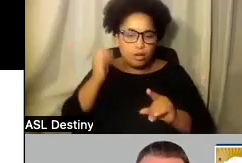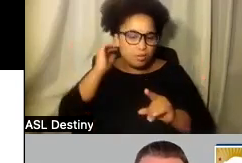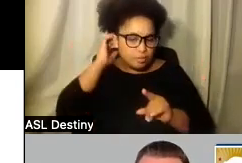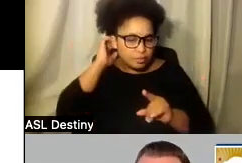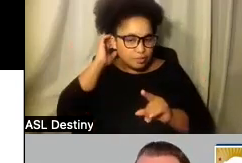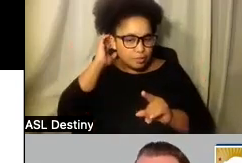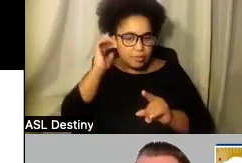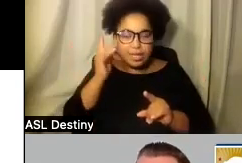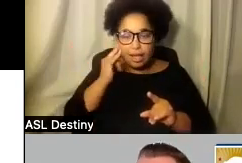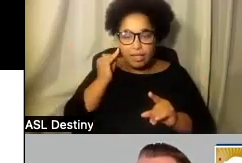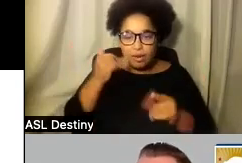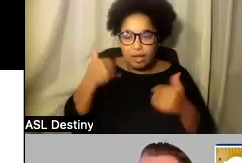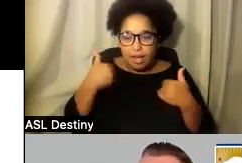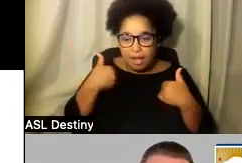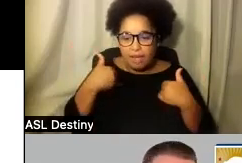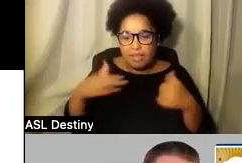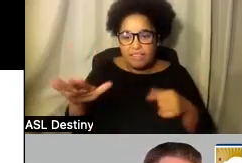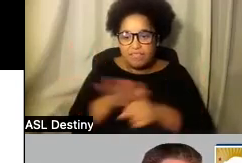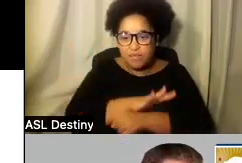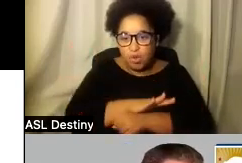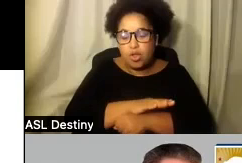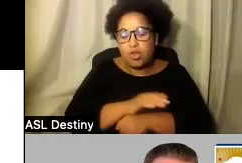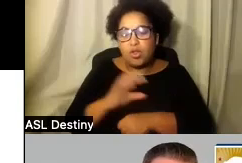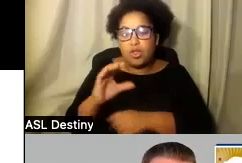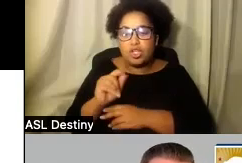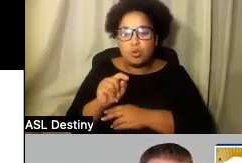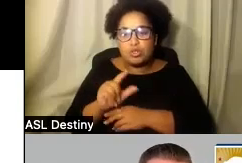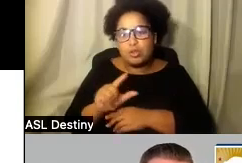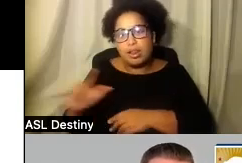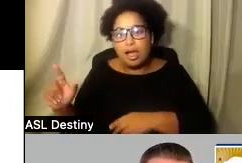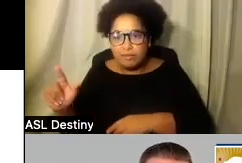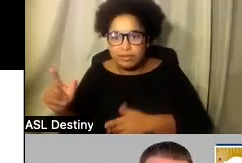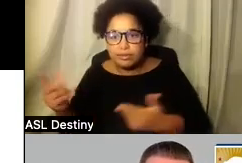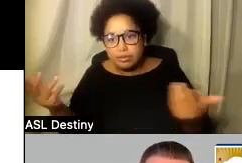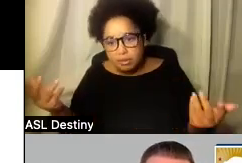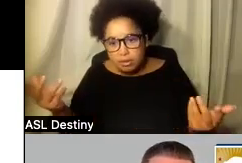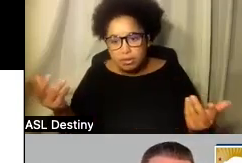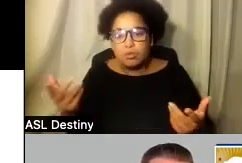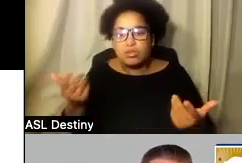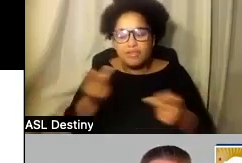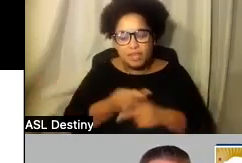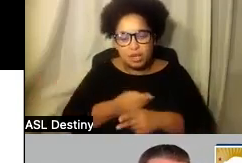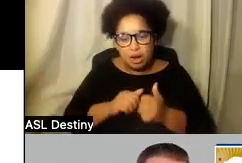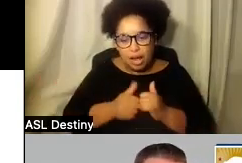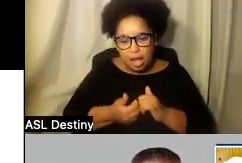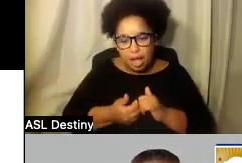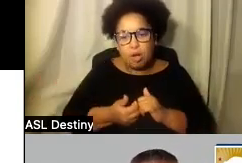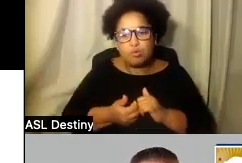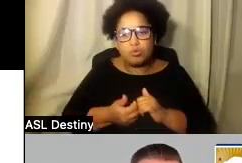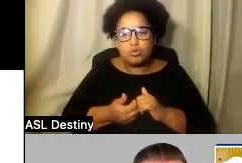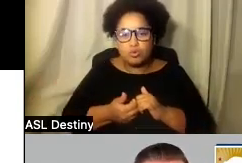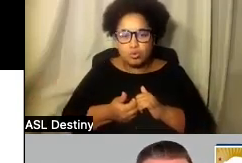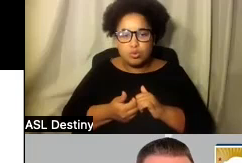since California's got an entire coastline to the left, we're looking to mitigate sea level